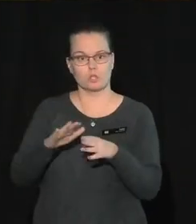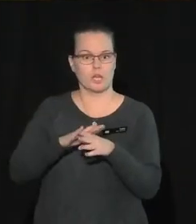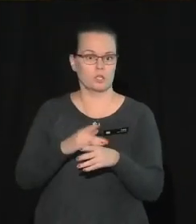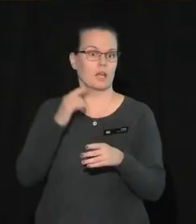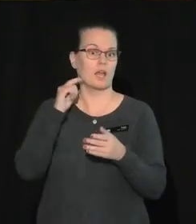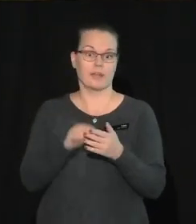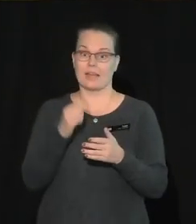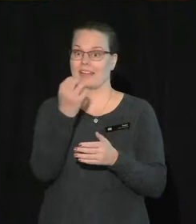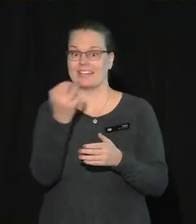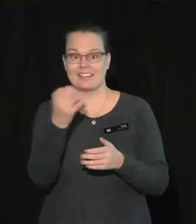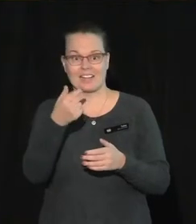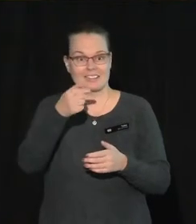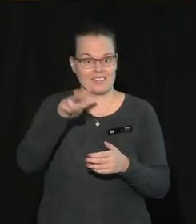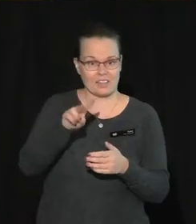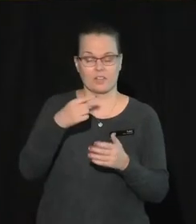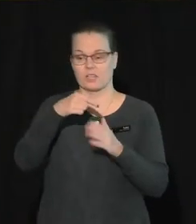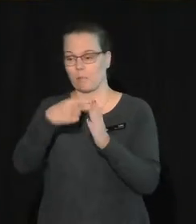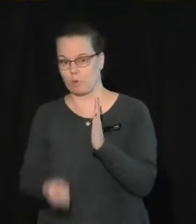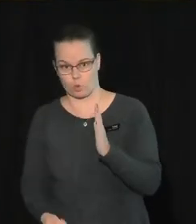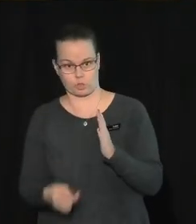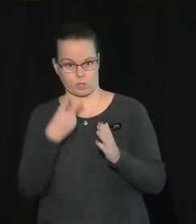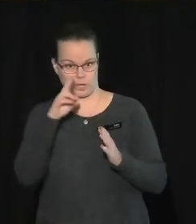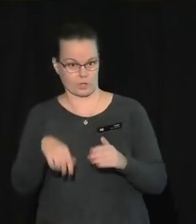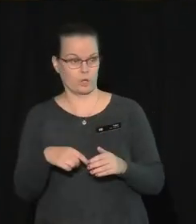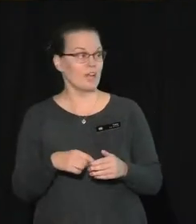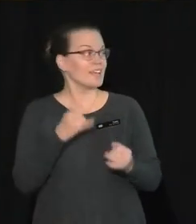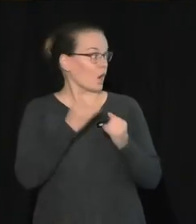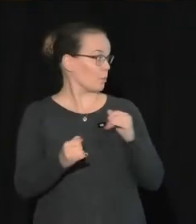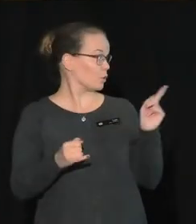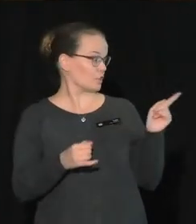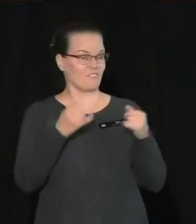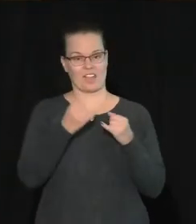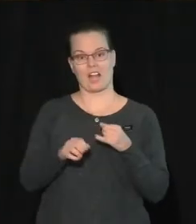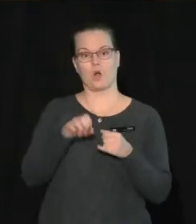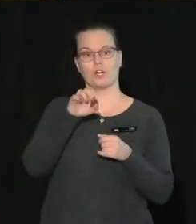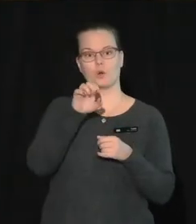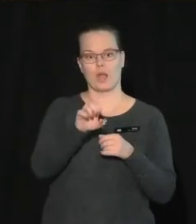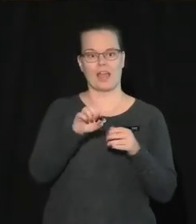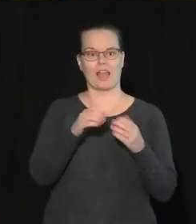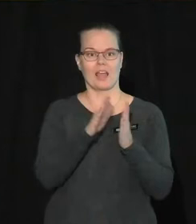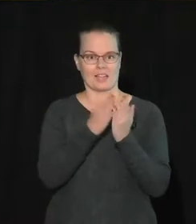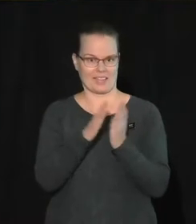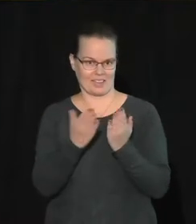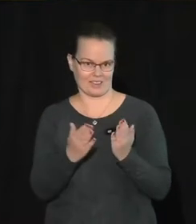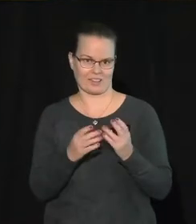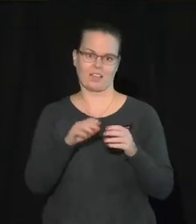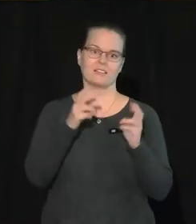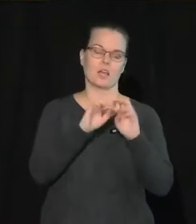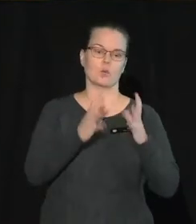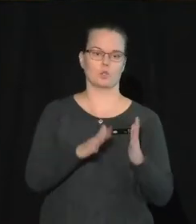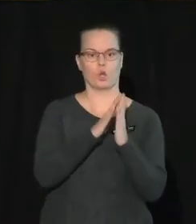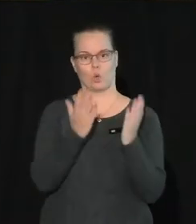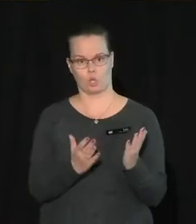digital TVs, and so forth. And finally, e-readers, so dedicated devices for